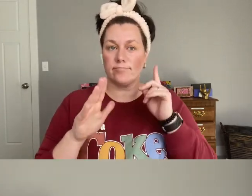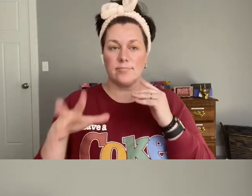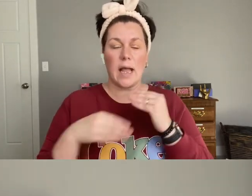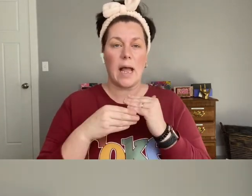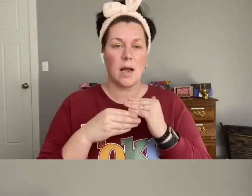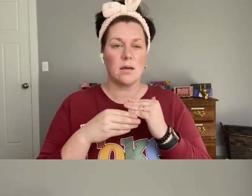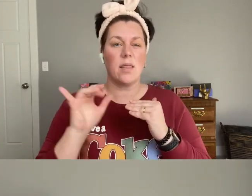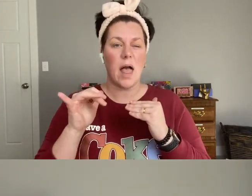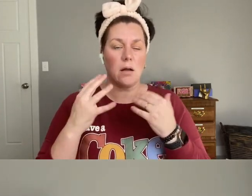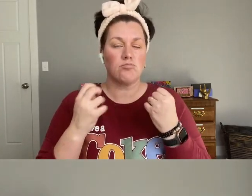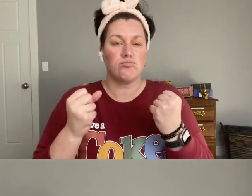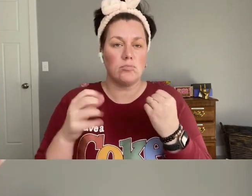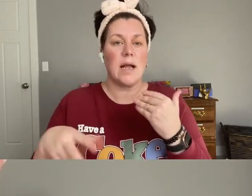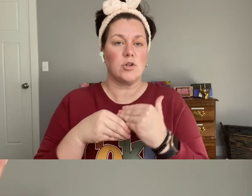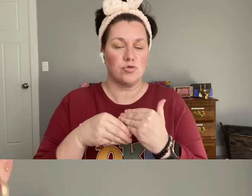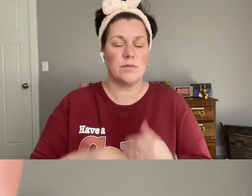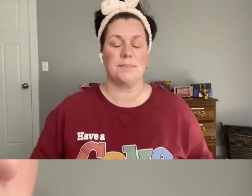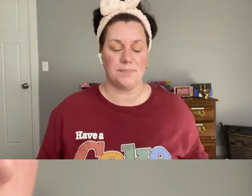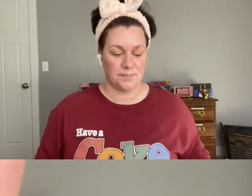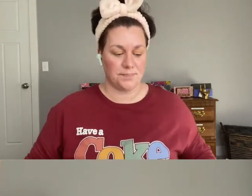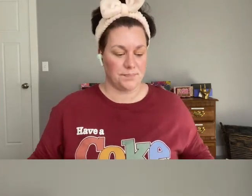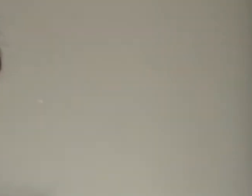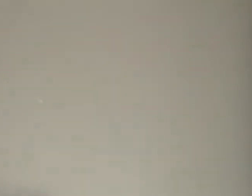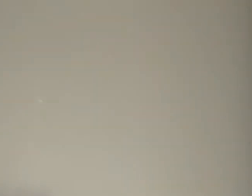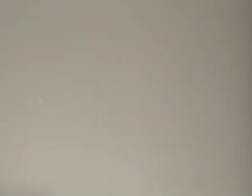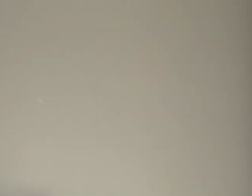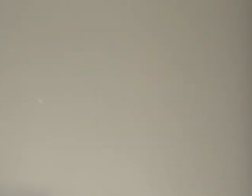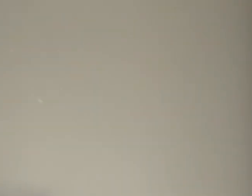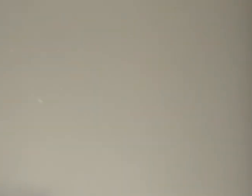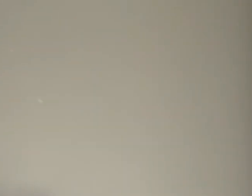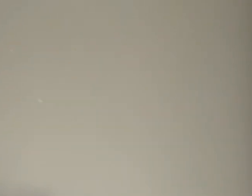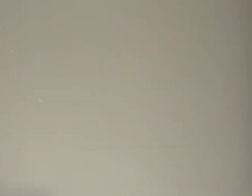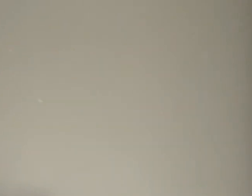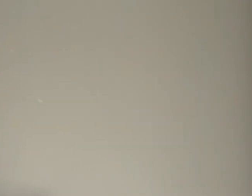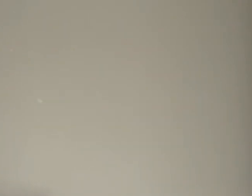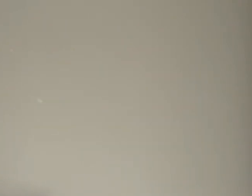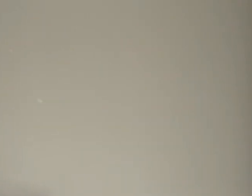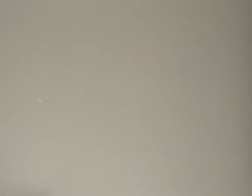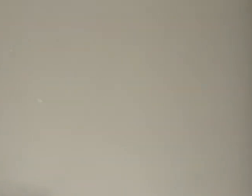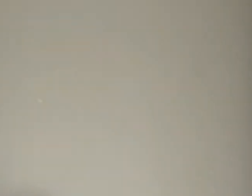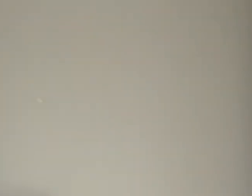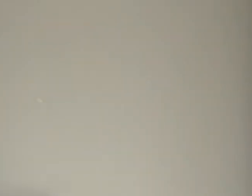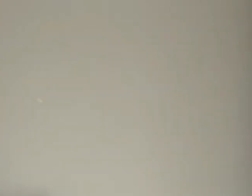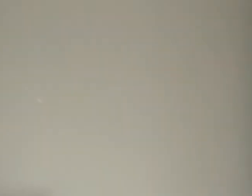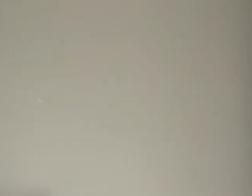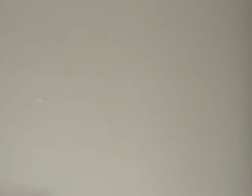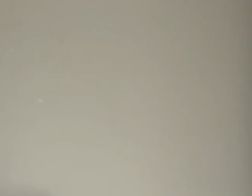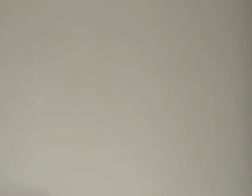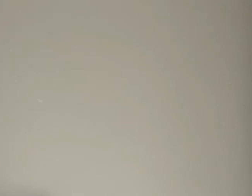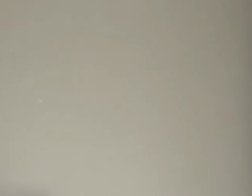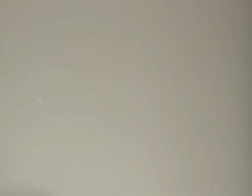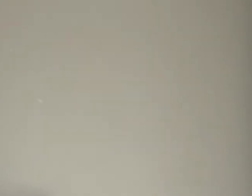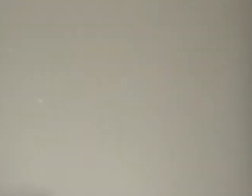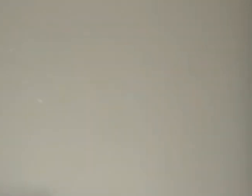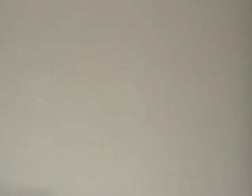Ooh, I love that. Yes, yes, yes, just healthy. It just looks healthy and natural